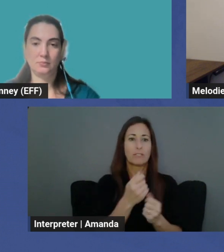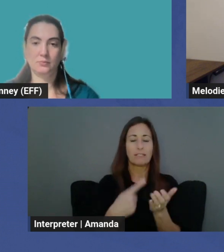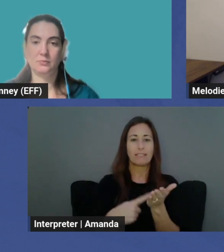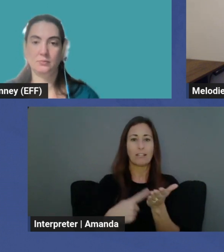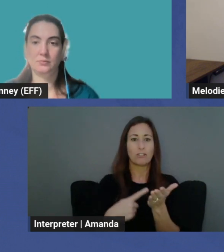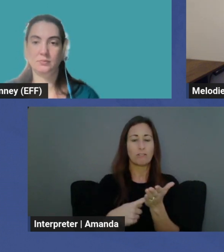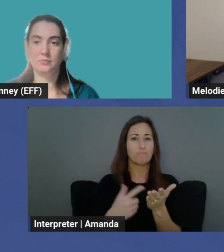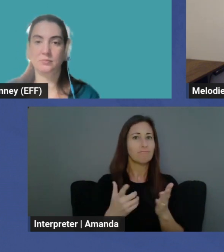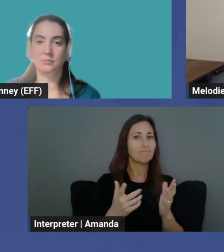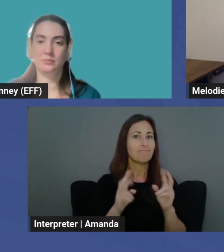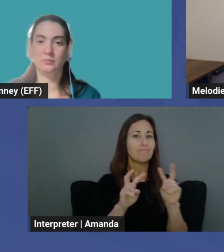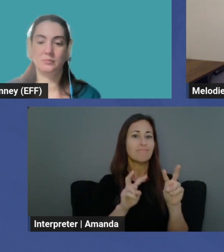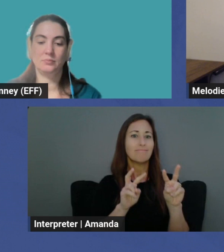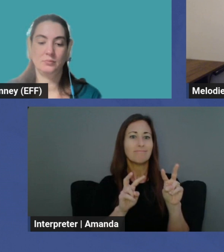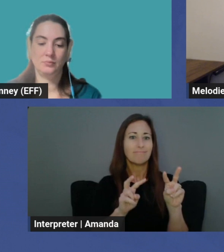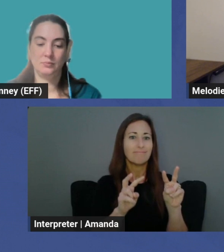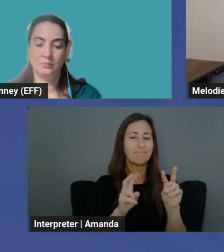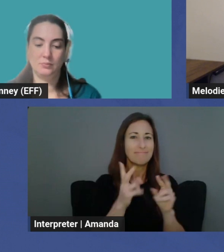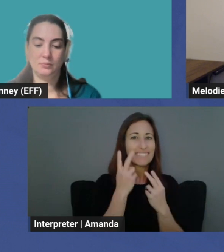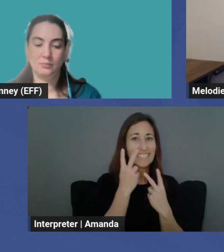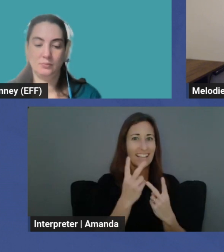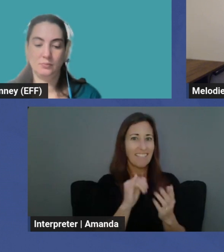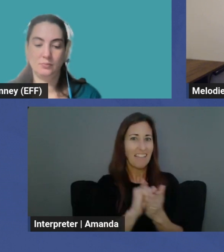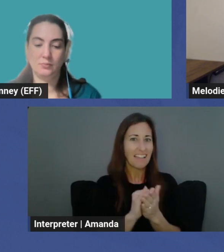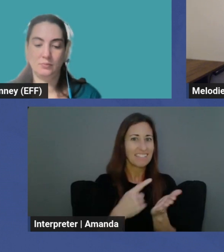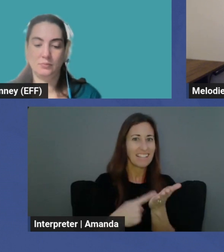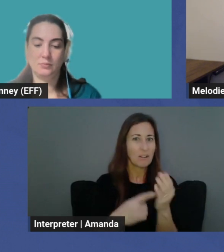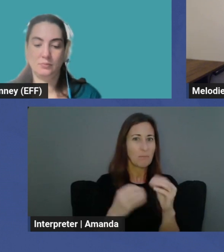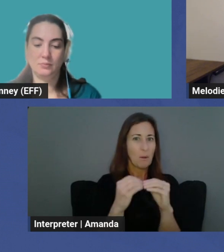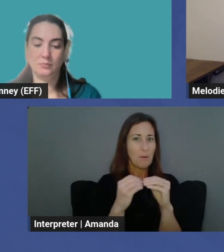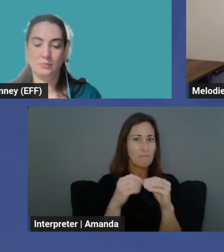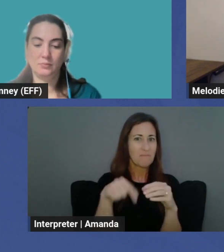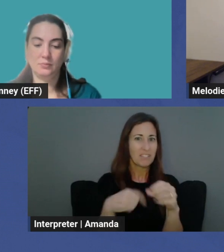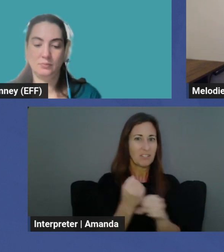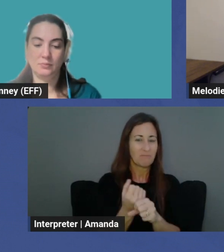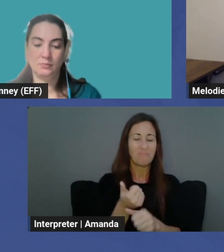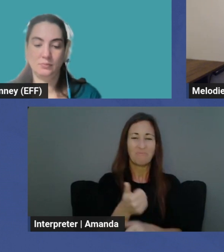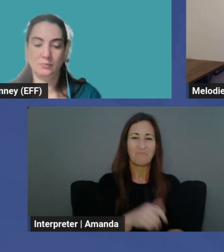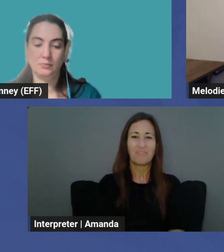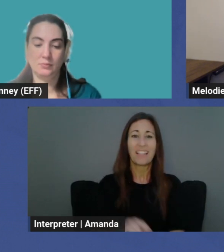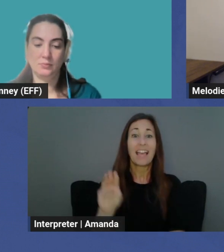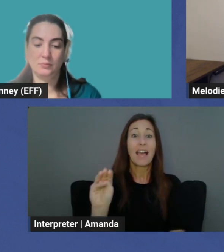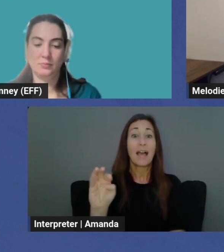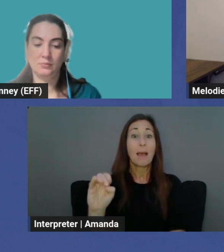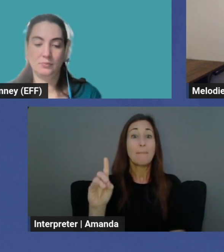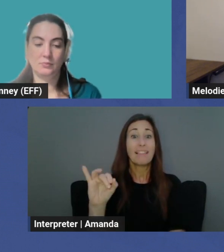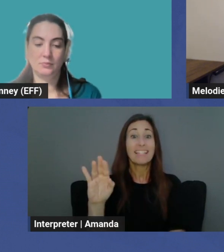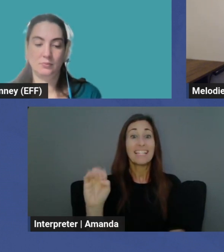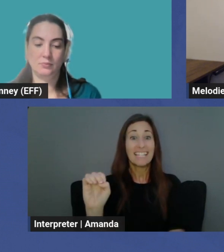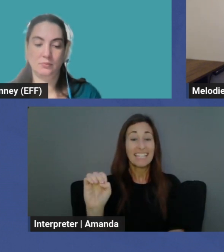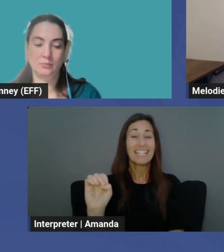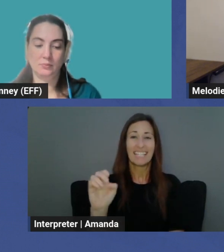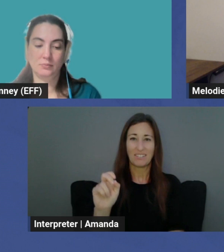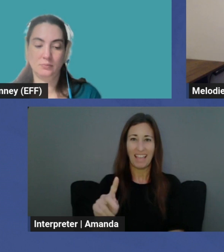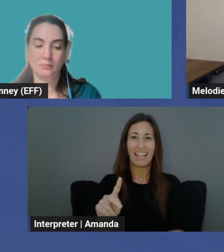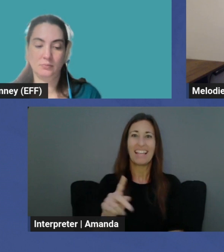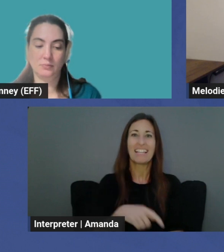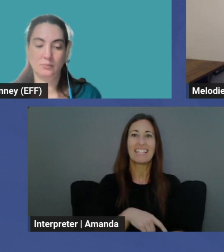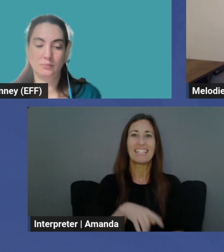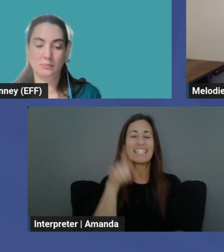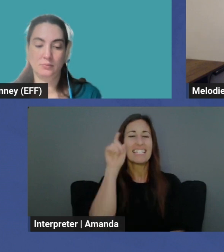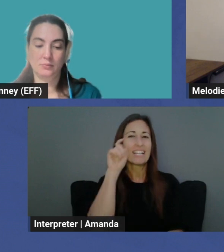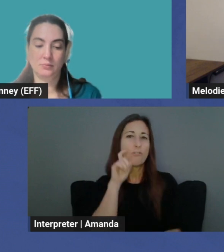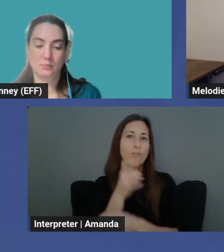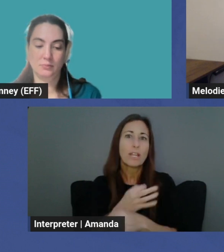keep our fingers crossed for that. All right. So Melody, let's talk about sexual expression, sexual